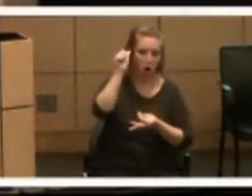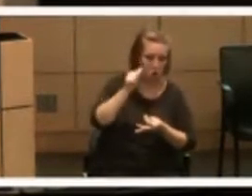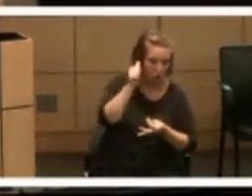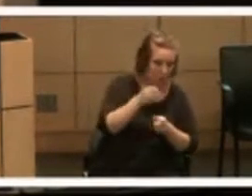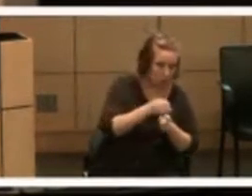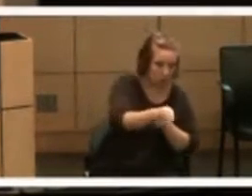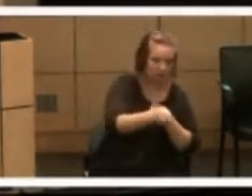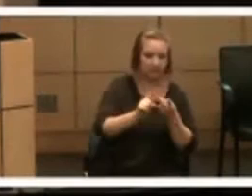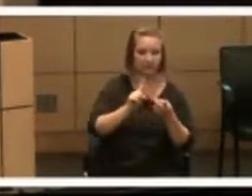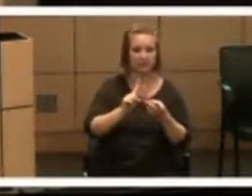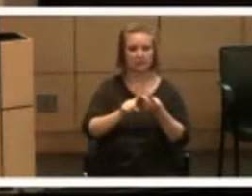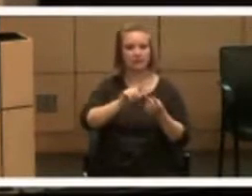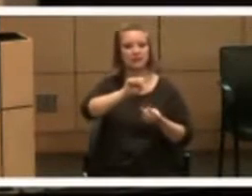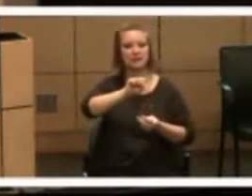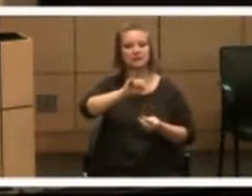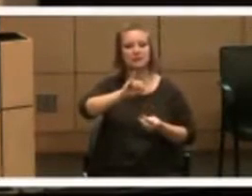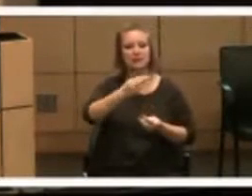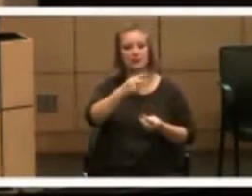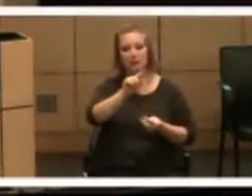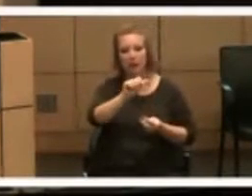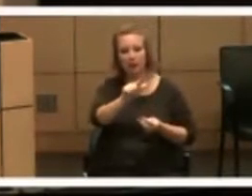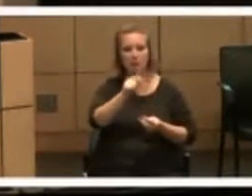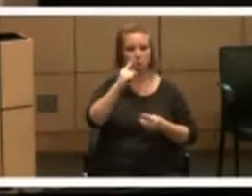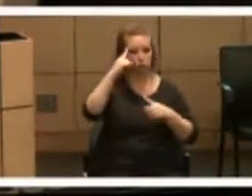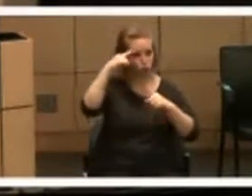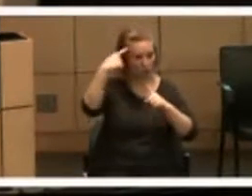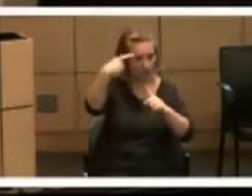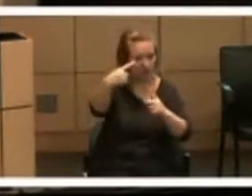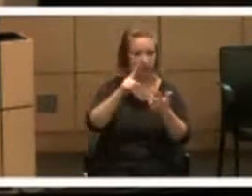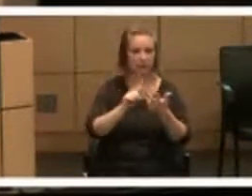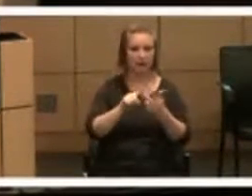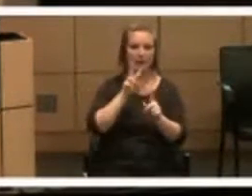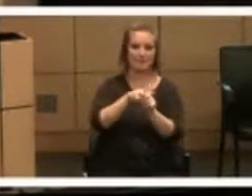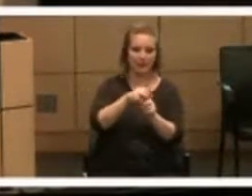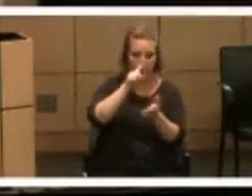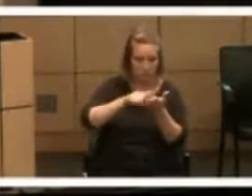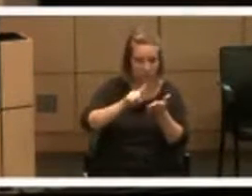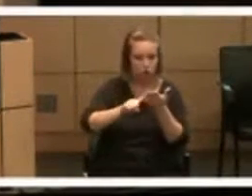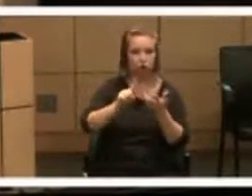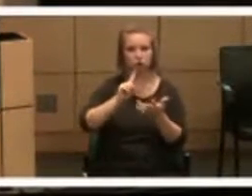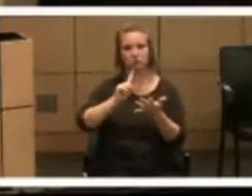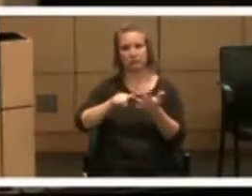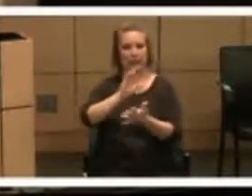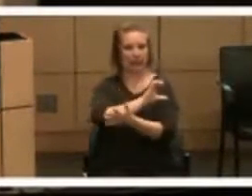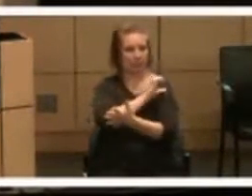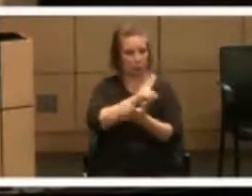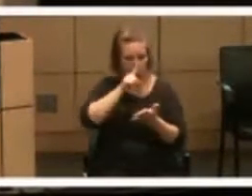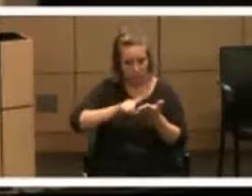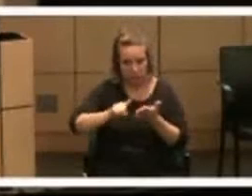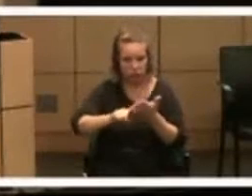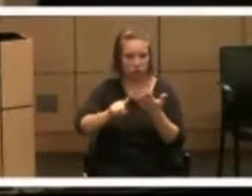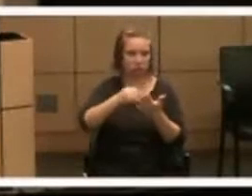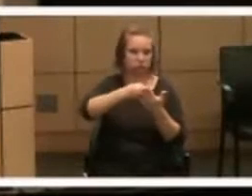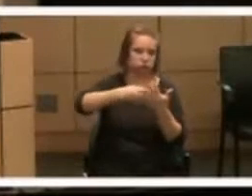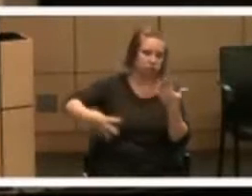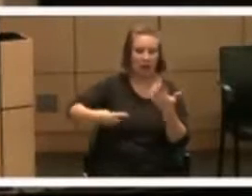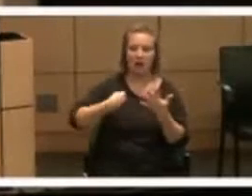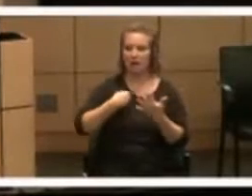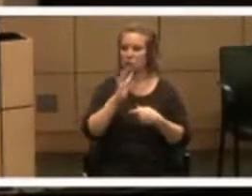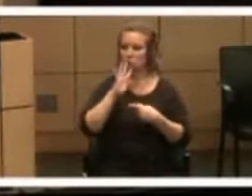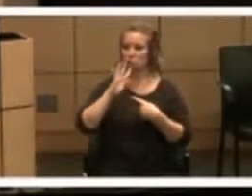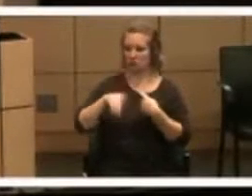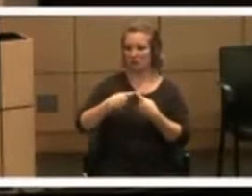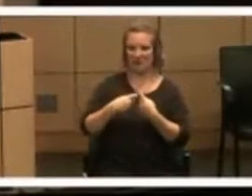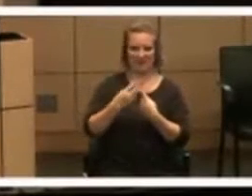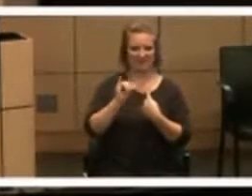in signal processing, in applied research, clinical research. And so I get to talk today, but I just want